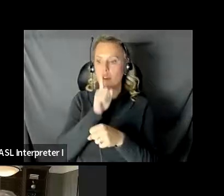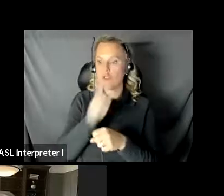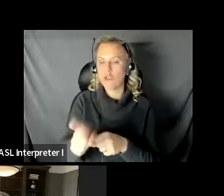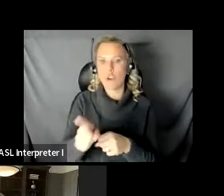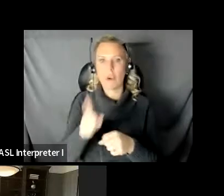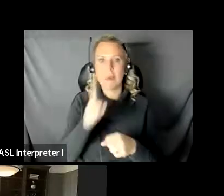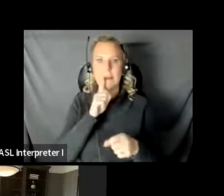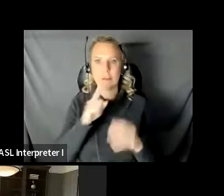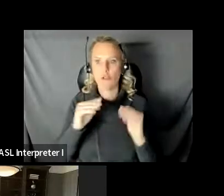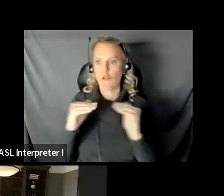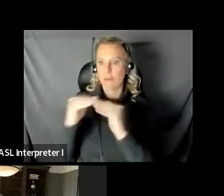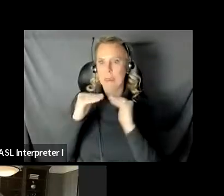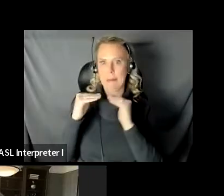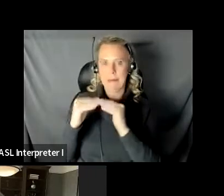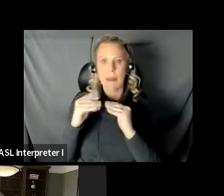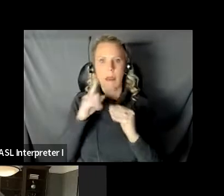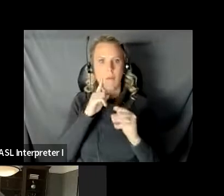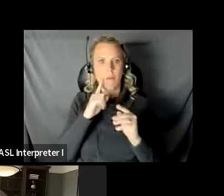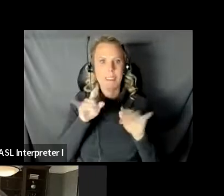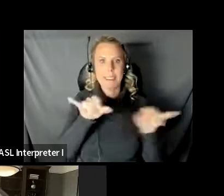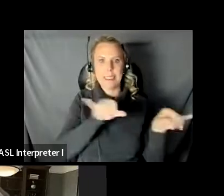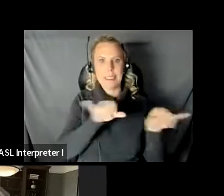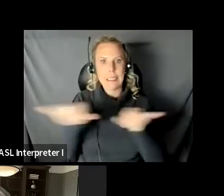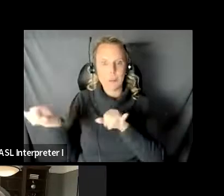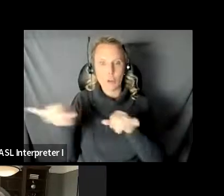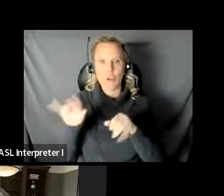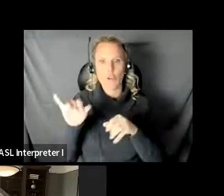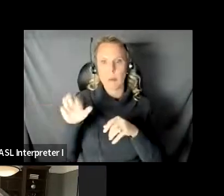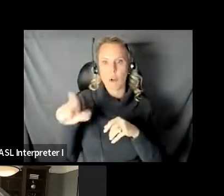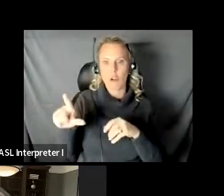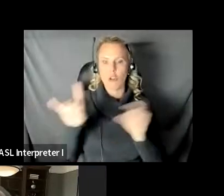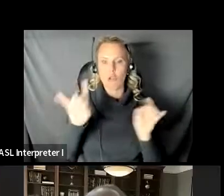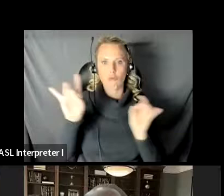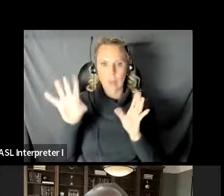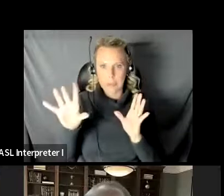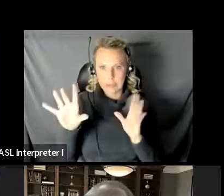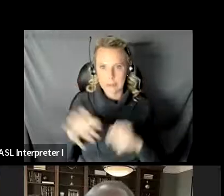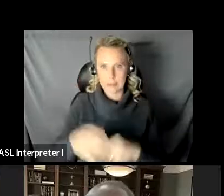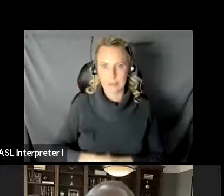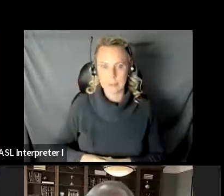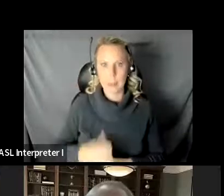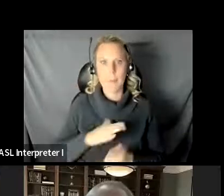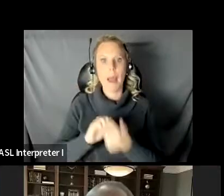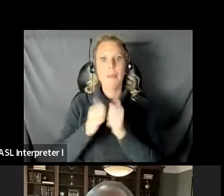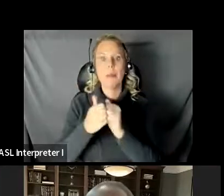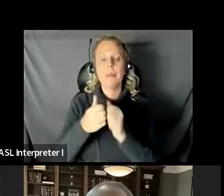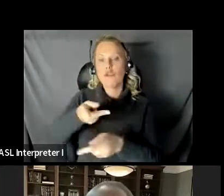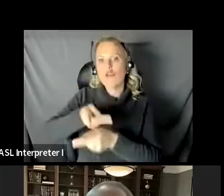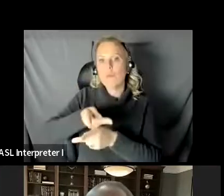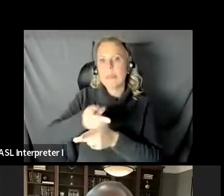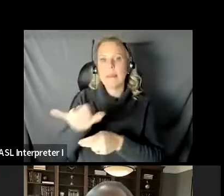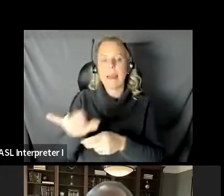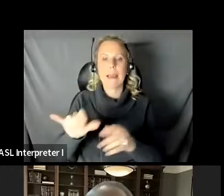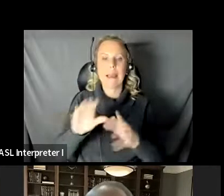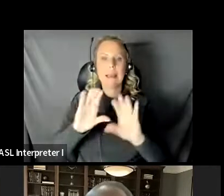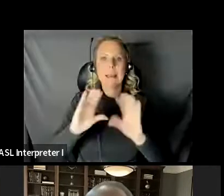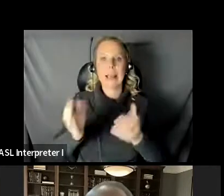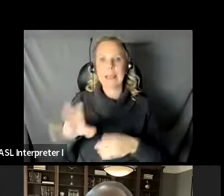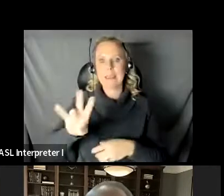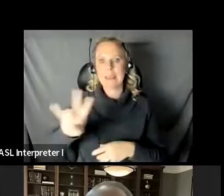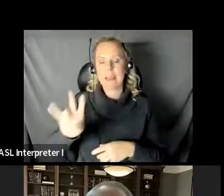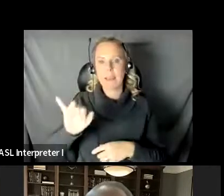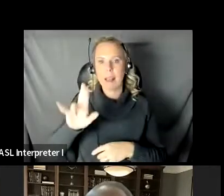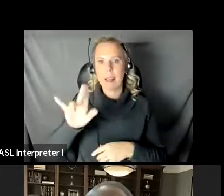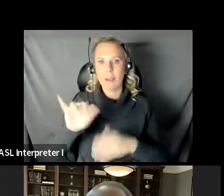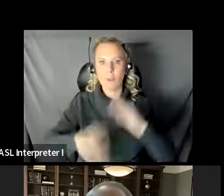commensurate to other offenses that involve similar criminal recklessness. My amendment treats this as a Class 7 felony,